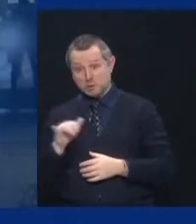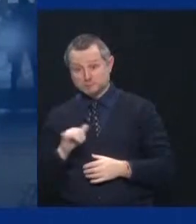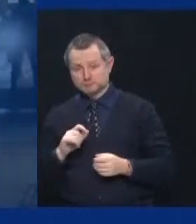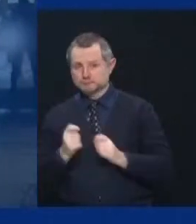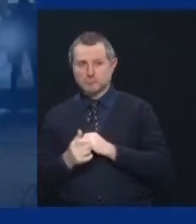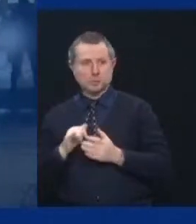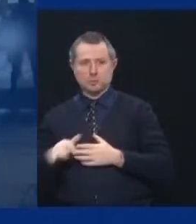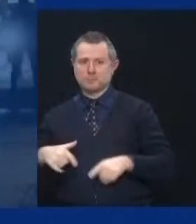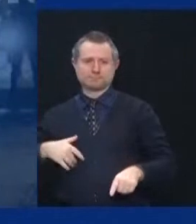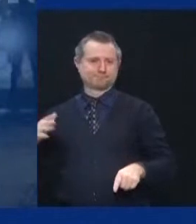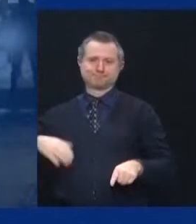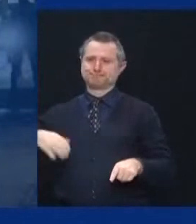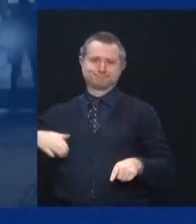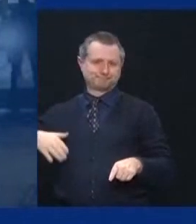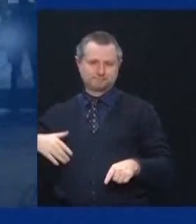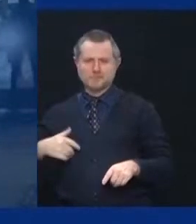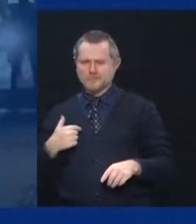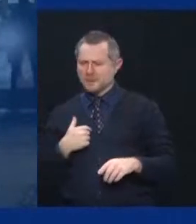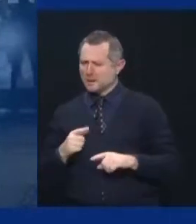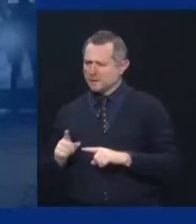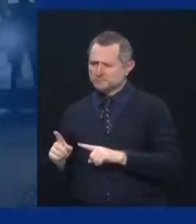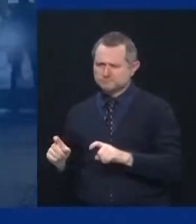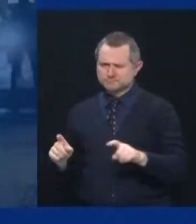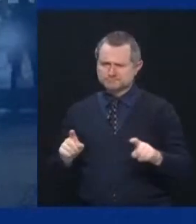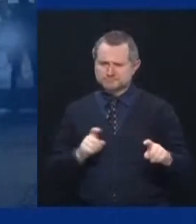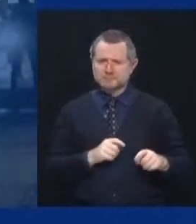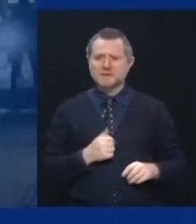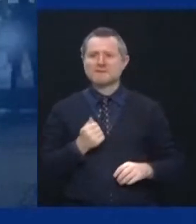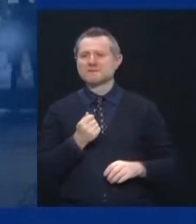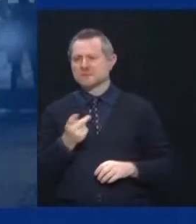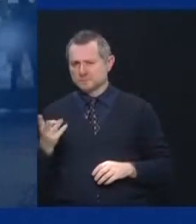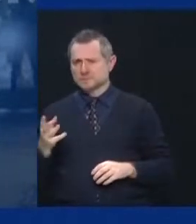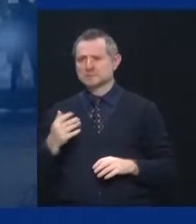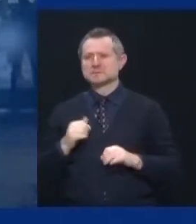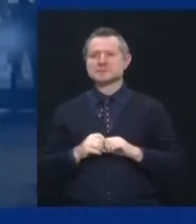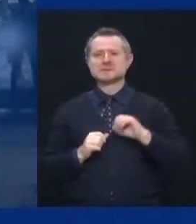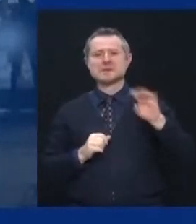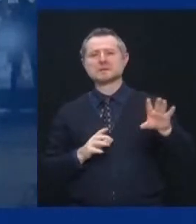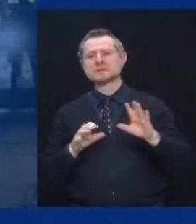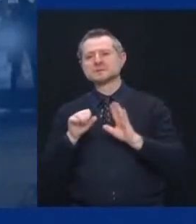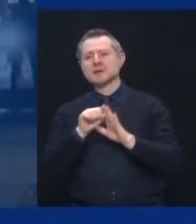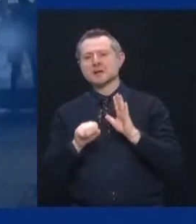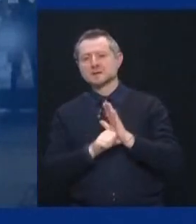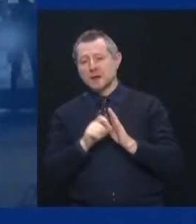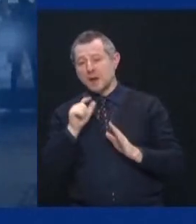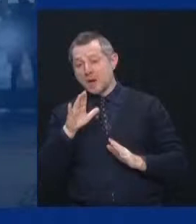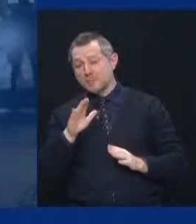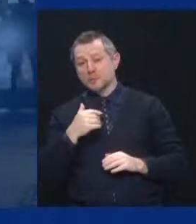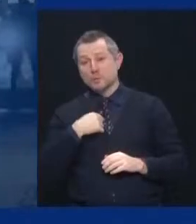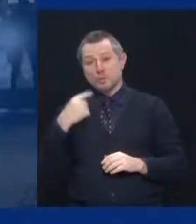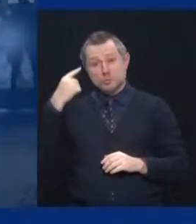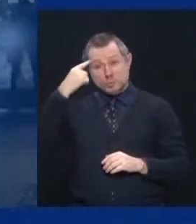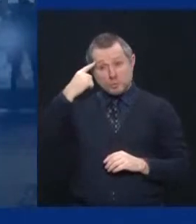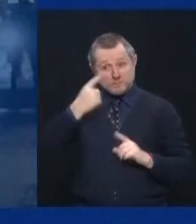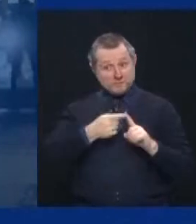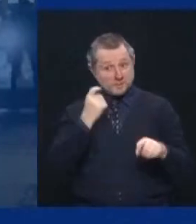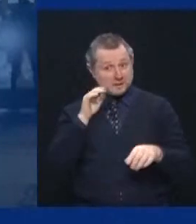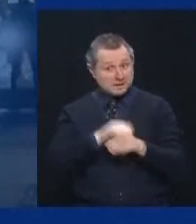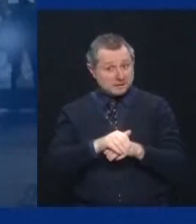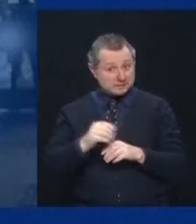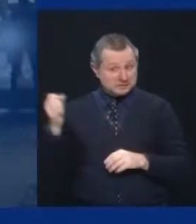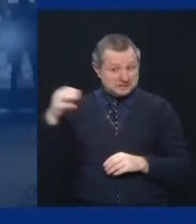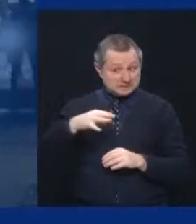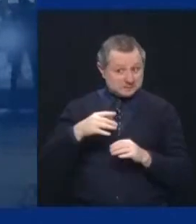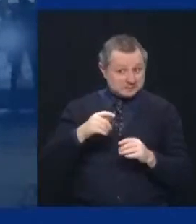several specimens sent to the state lab that were suspected of being the UK strain,